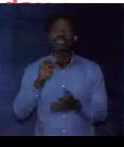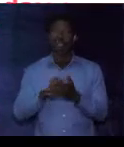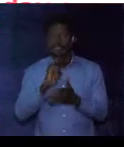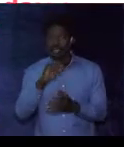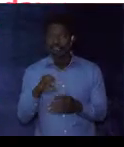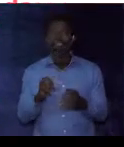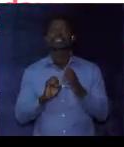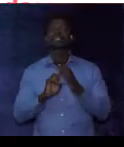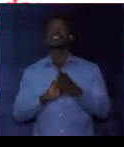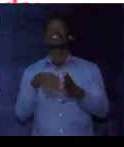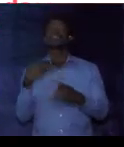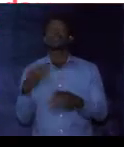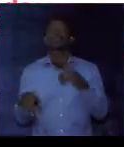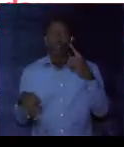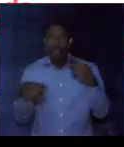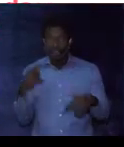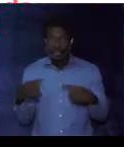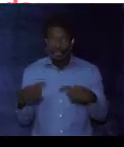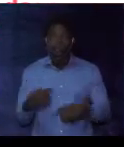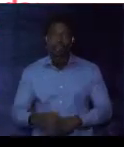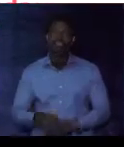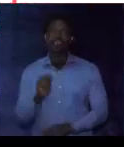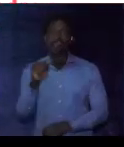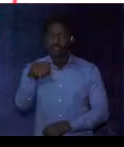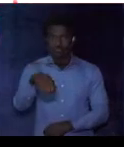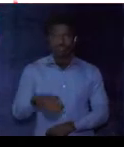of an argumentative, yeah.